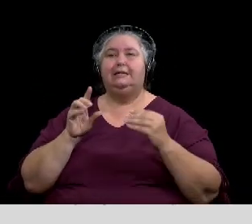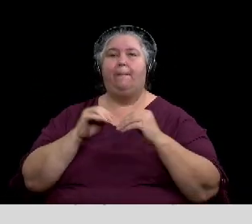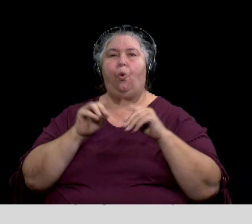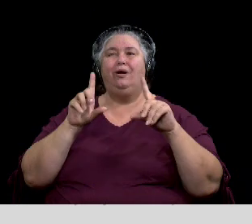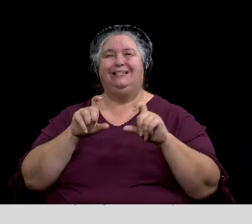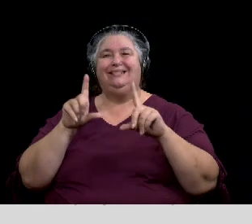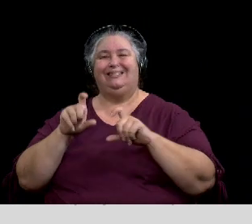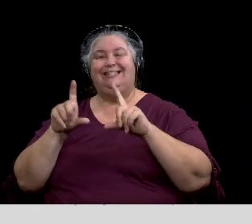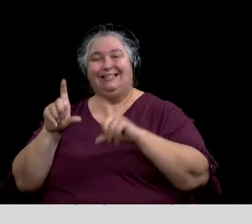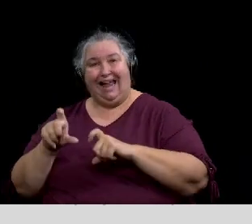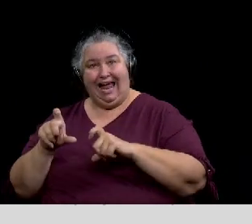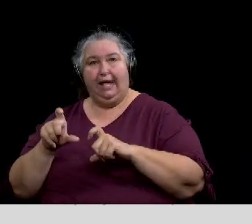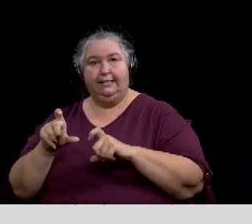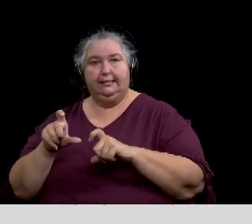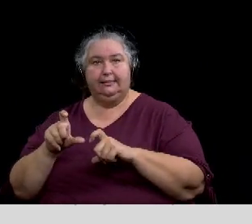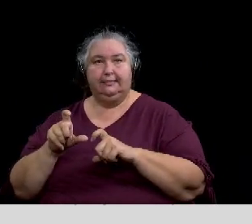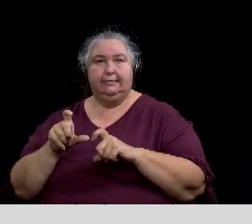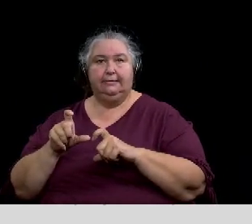we perform,